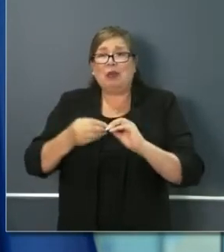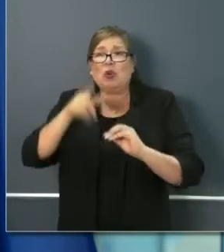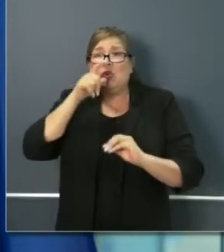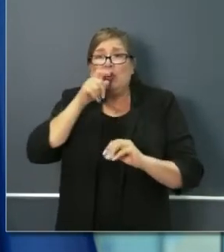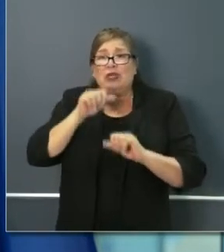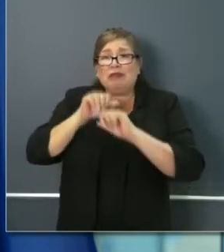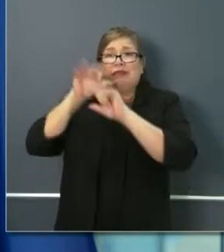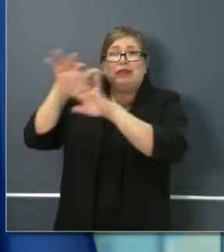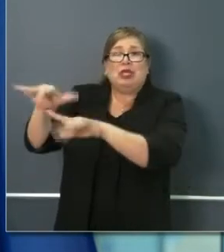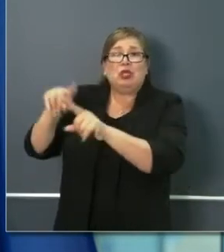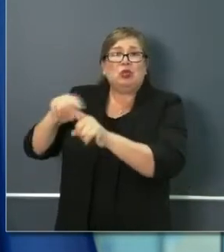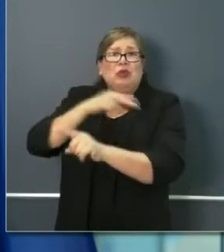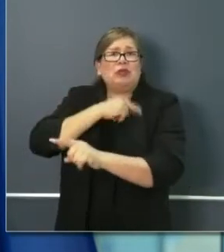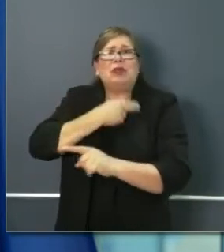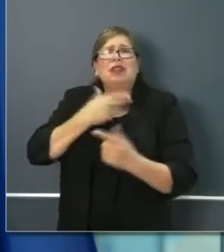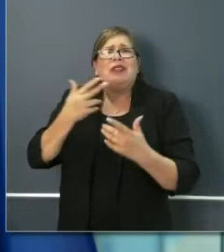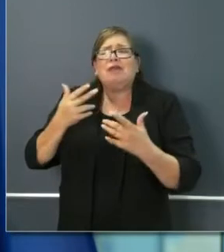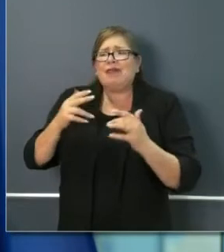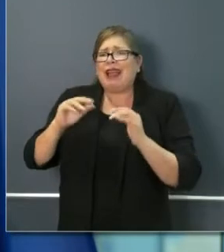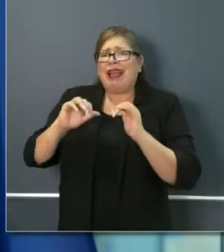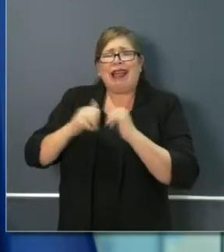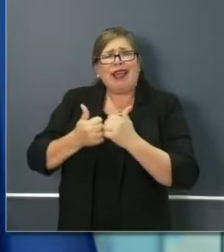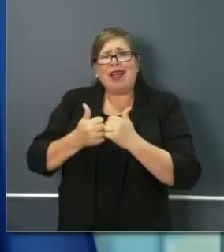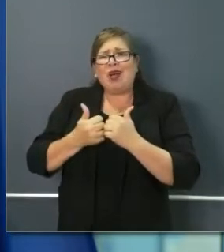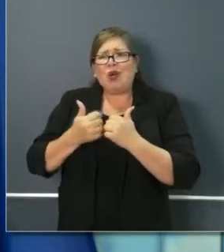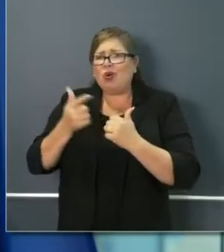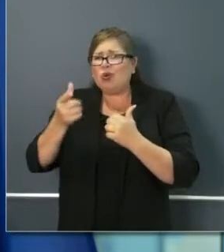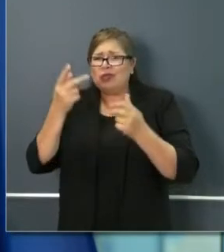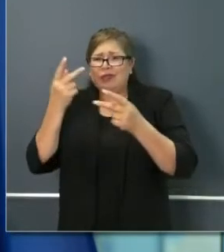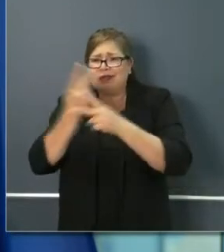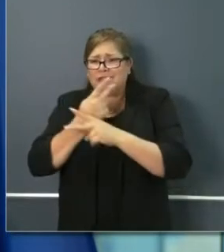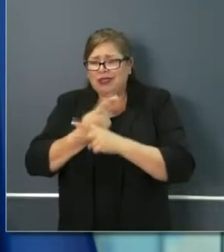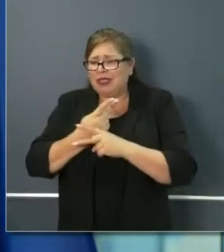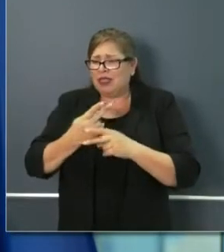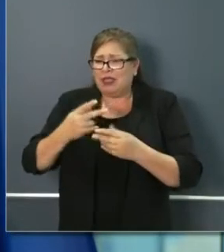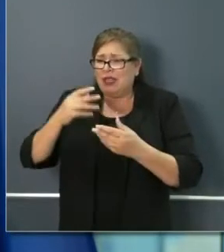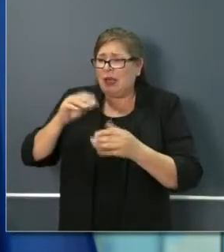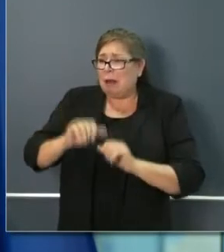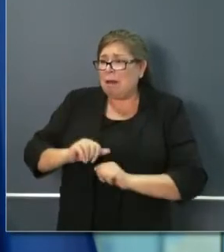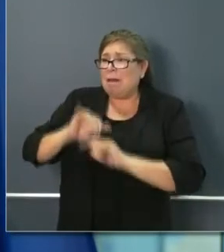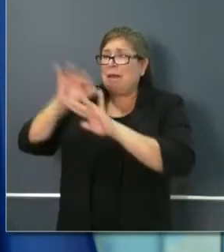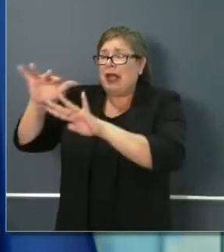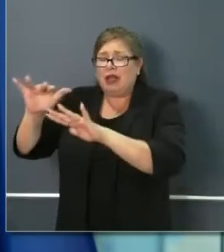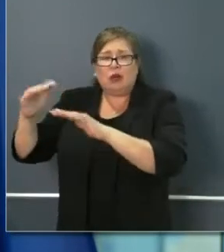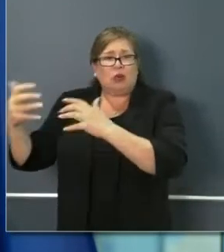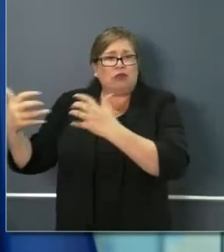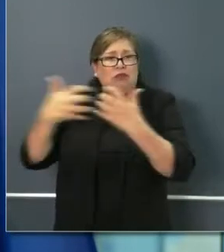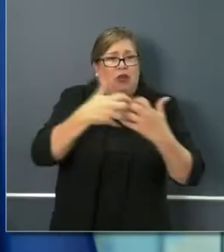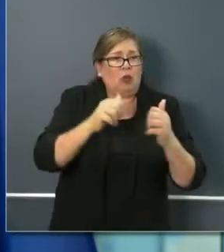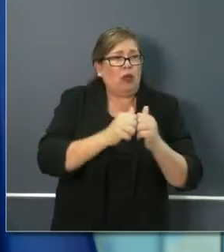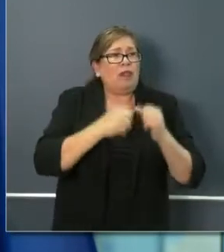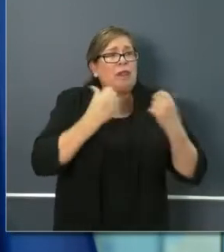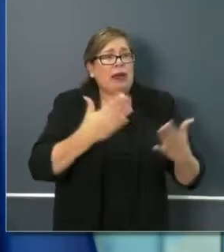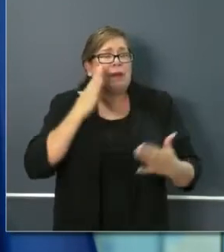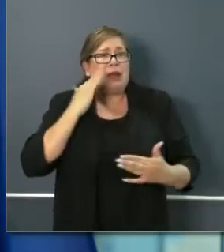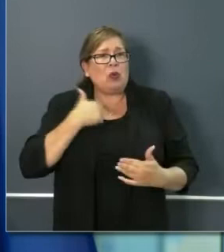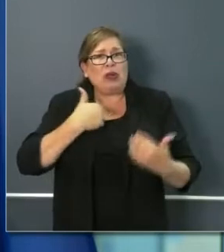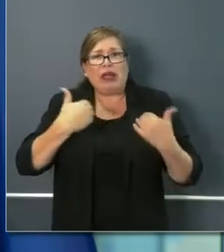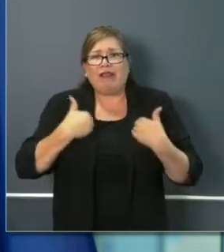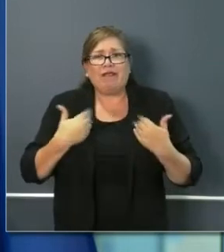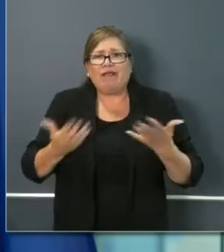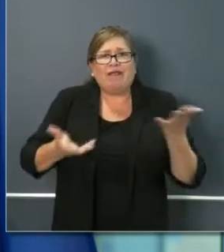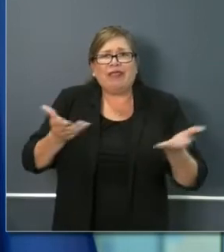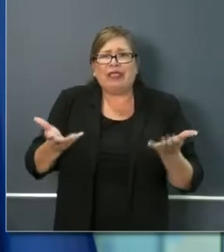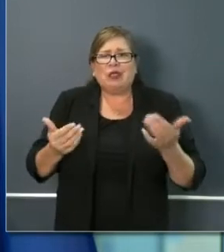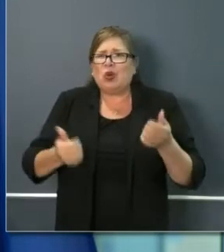needing those surge beds? How does the peak kind of match with our available hospital beds? So first, thank you for bringing up the 50,000 number,